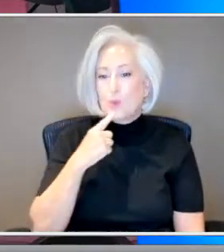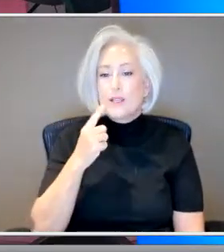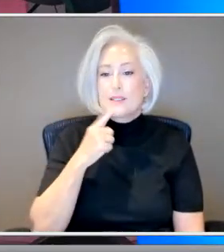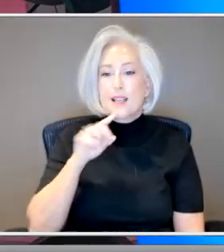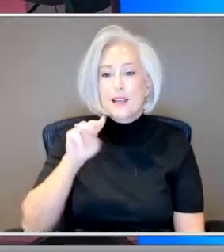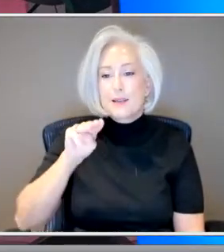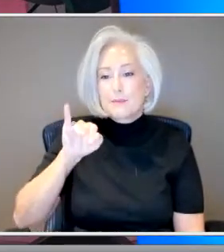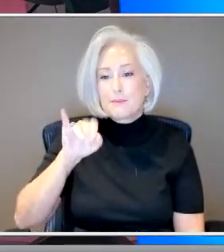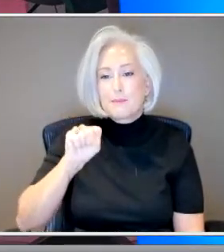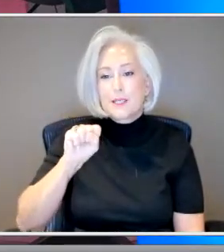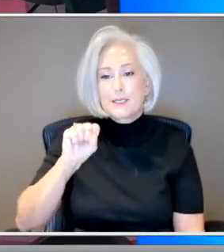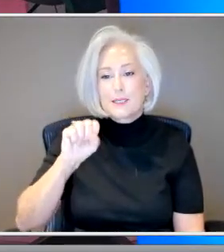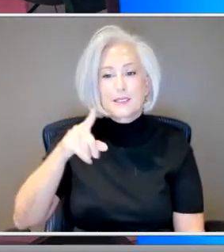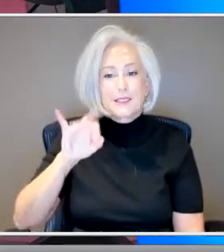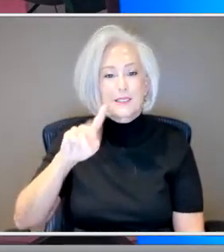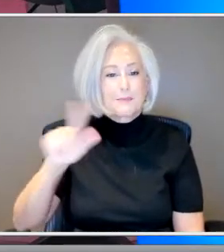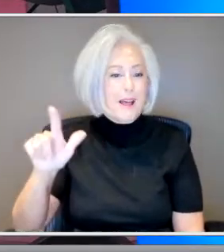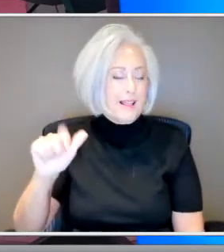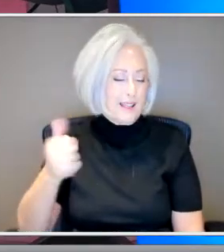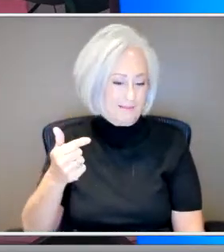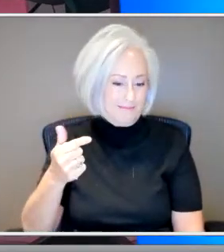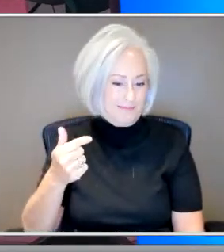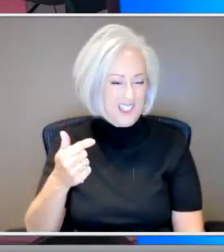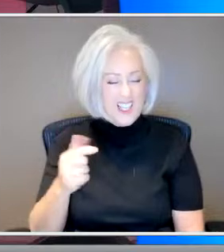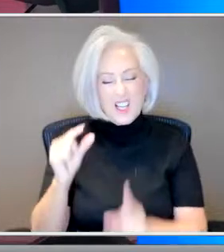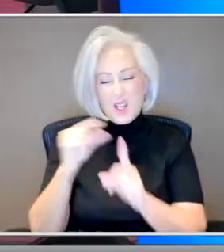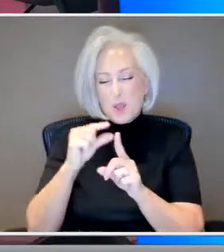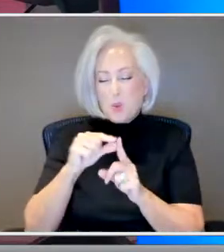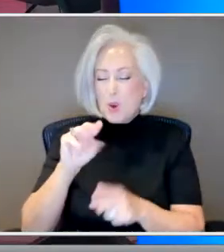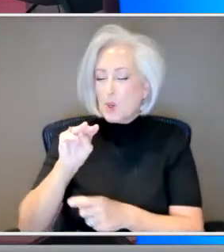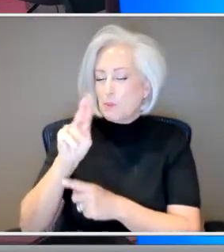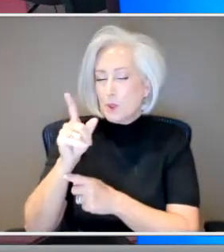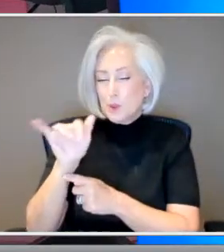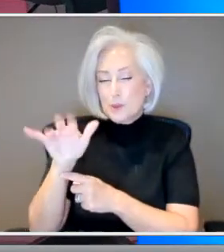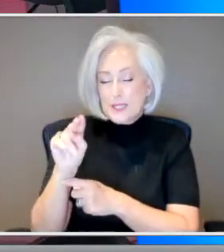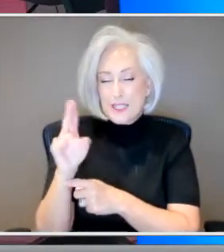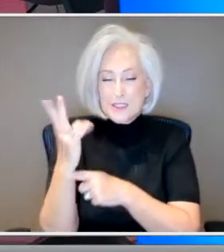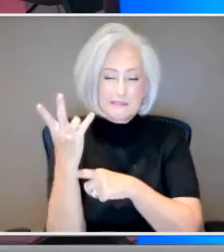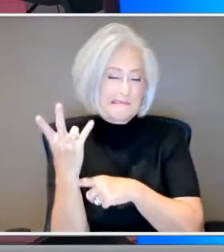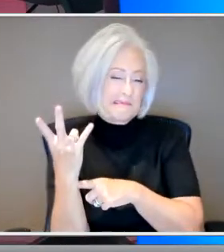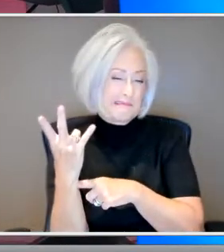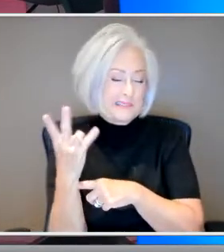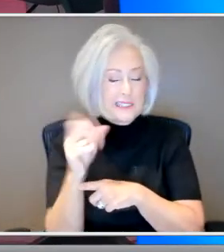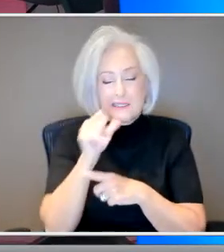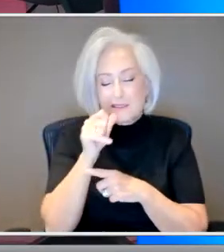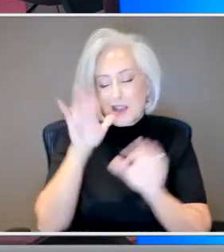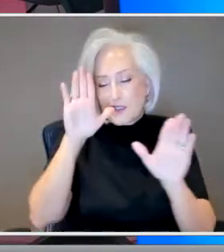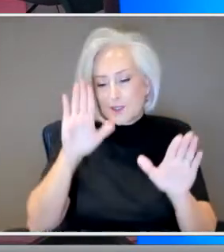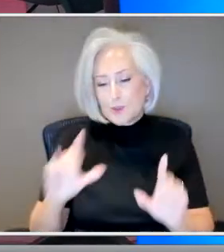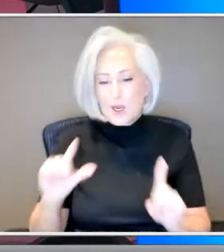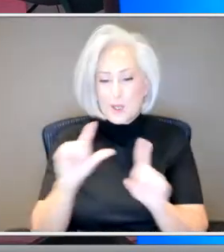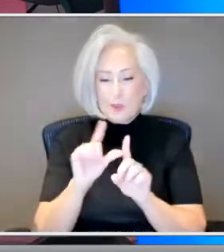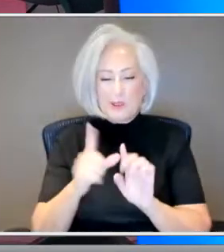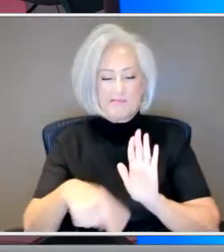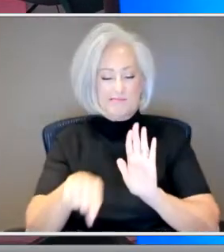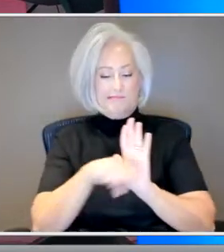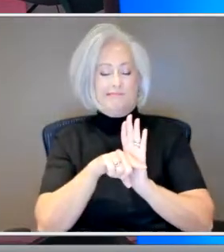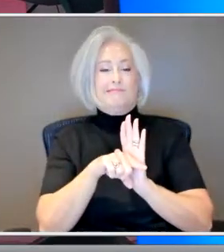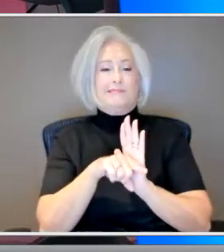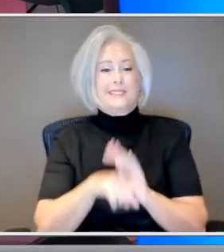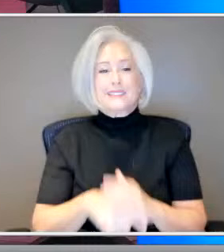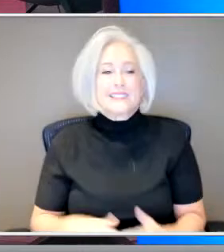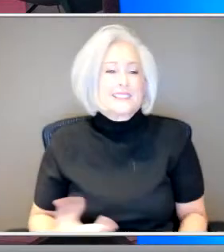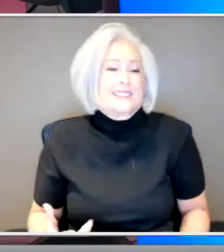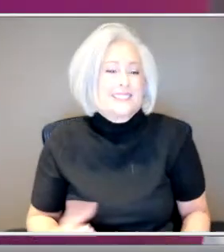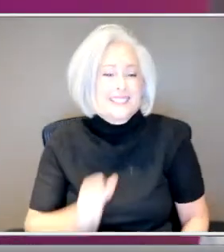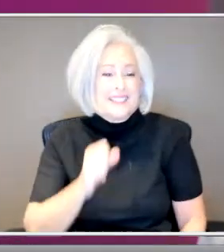it's, the word mutation isn't a great word to use. Yeah, for no, there anything, is it's no not such accurate. thing as a normal genetic